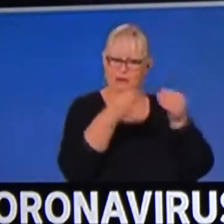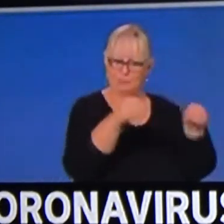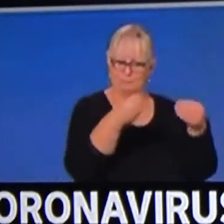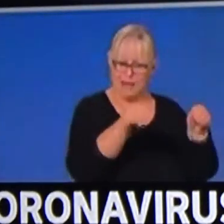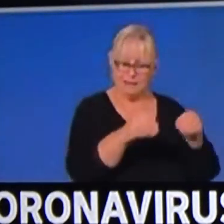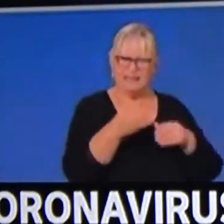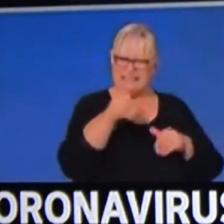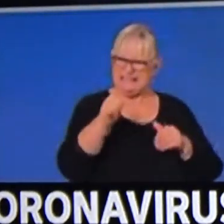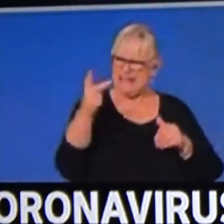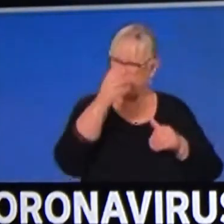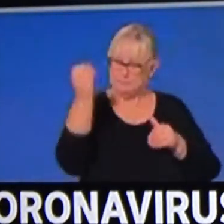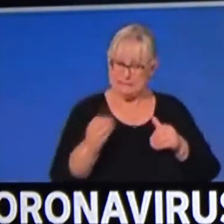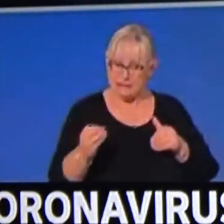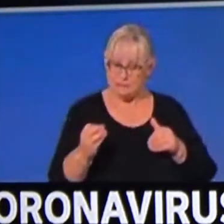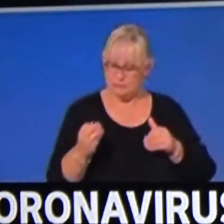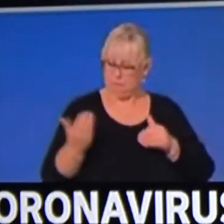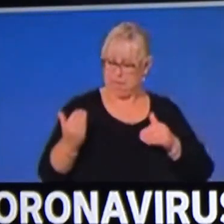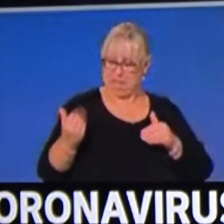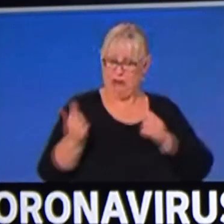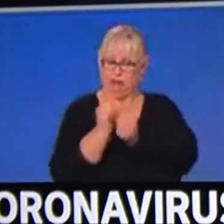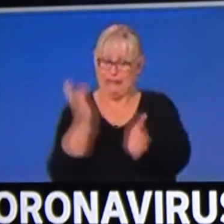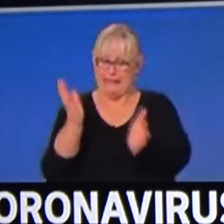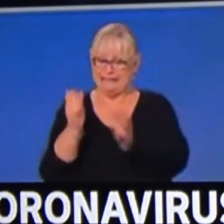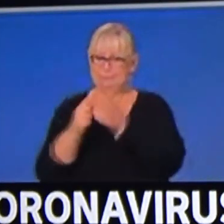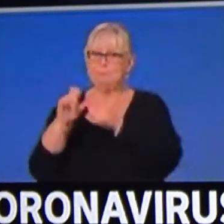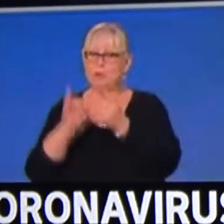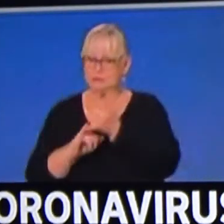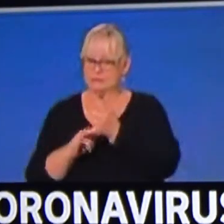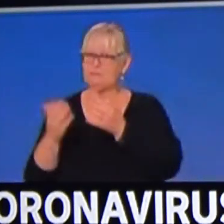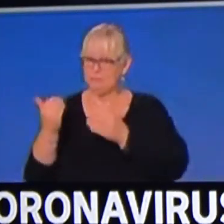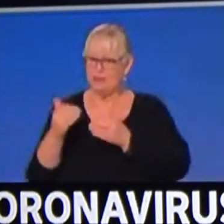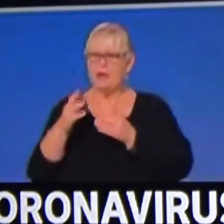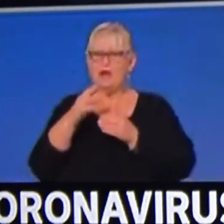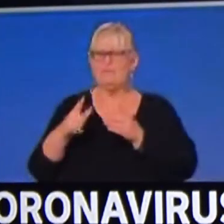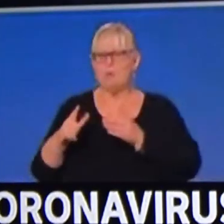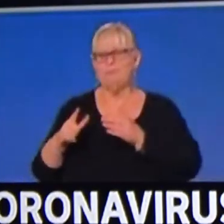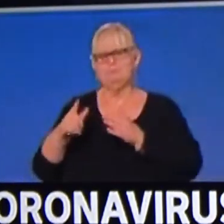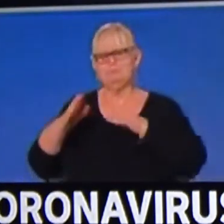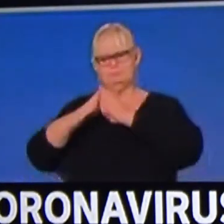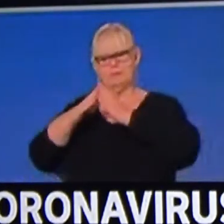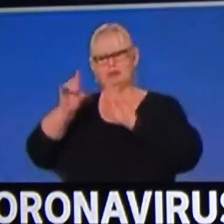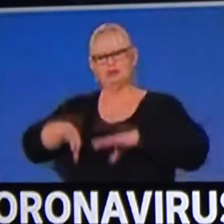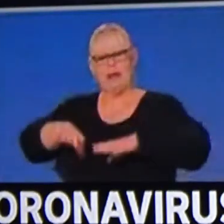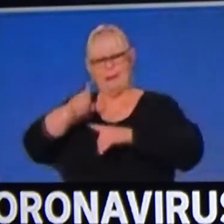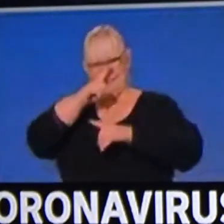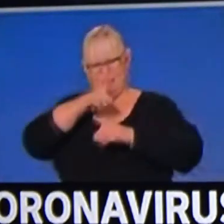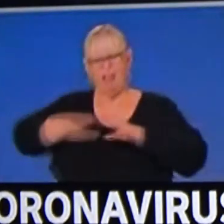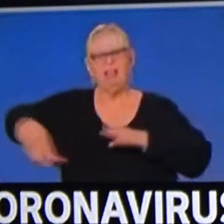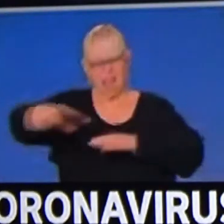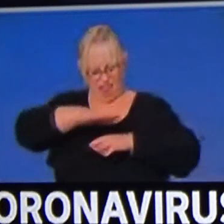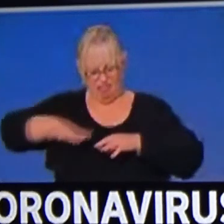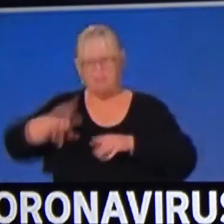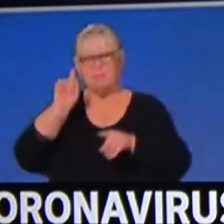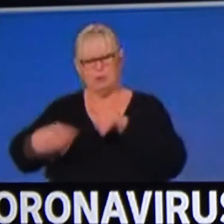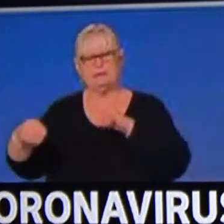68% on this latest syndicated offer was from domestic investors, and that was dominated by banks.